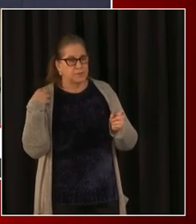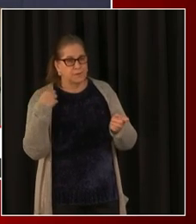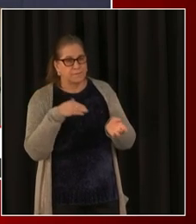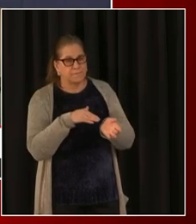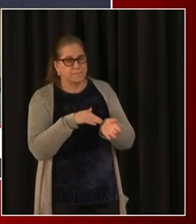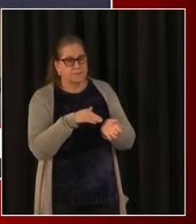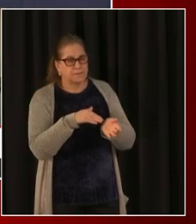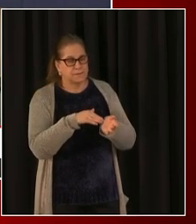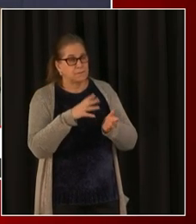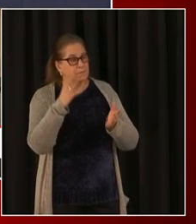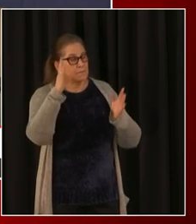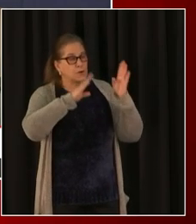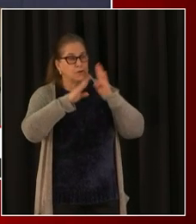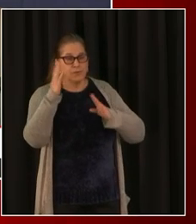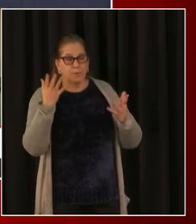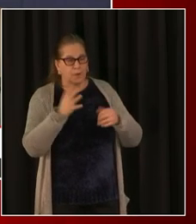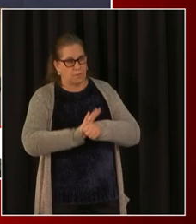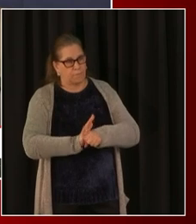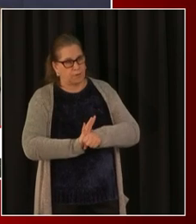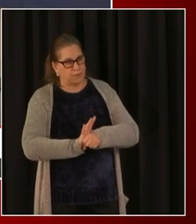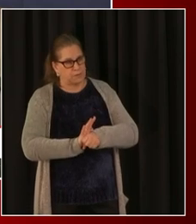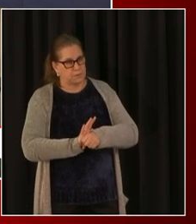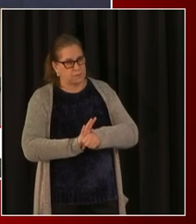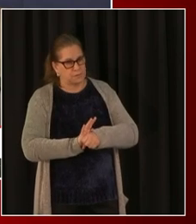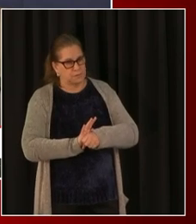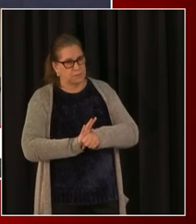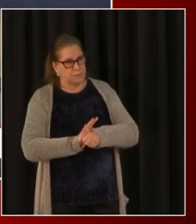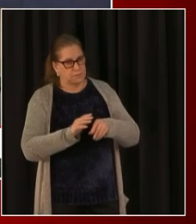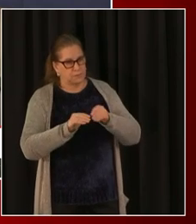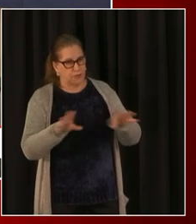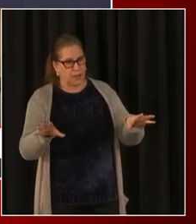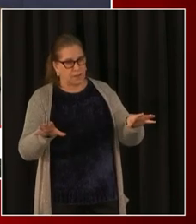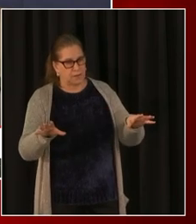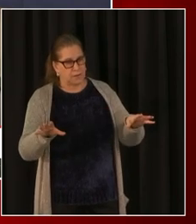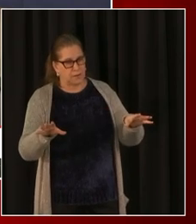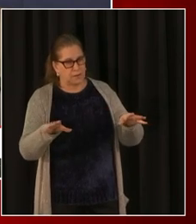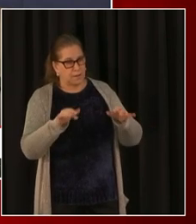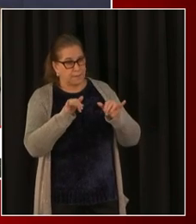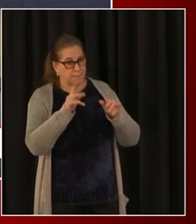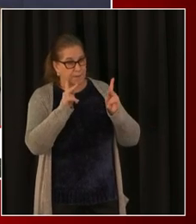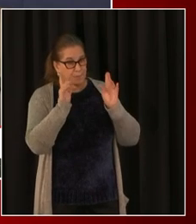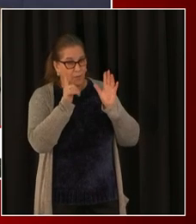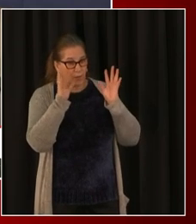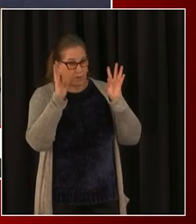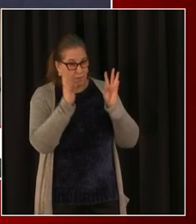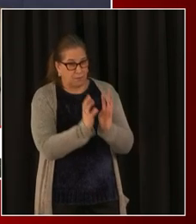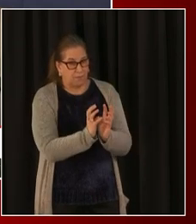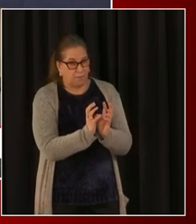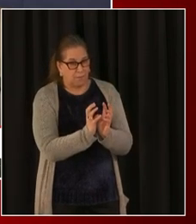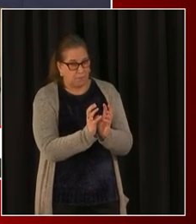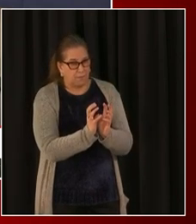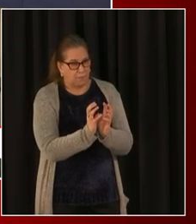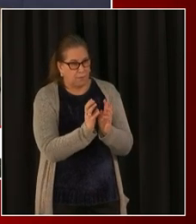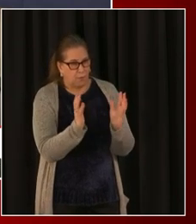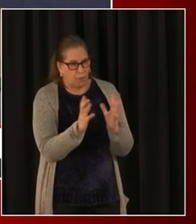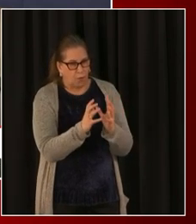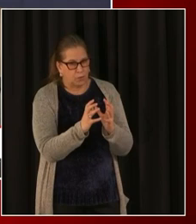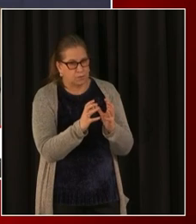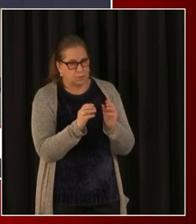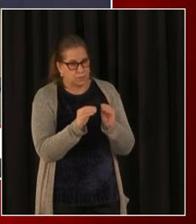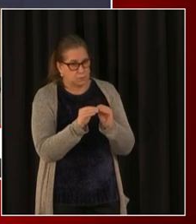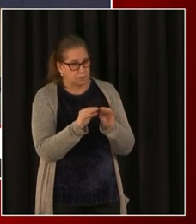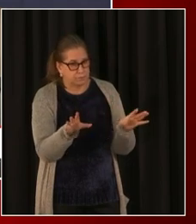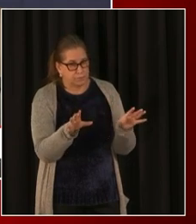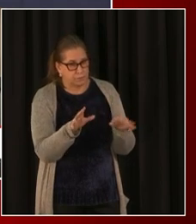being around in terms of that room and others. what relationship does your department